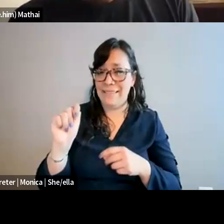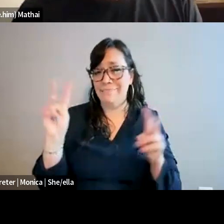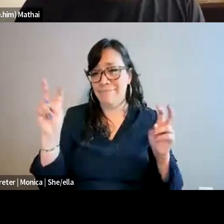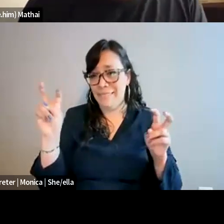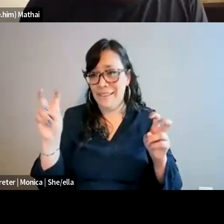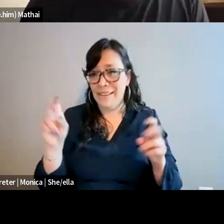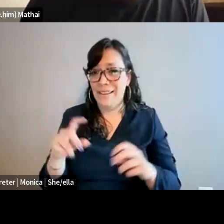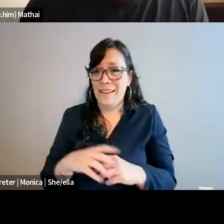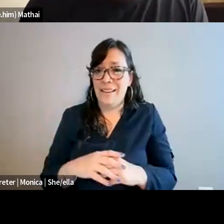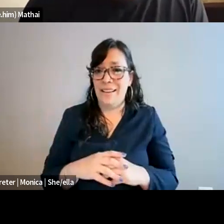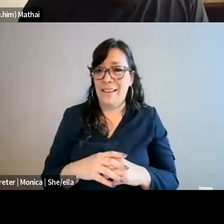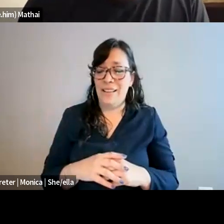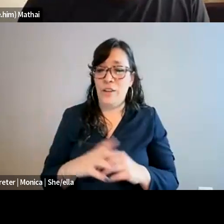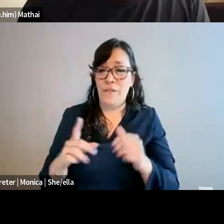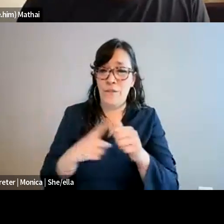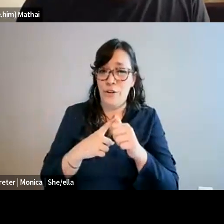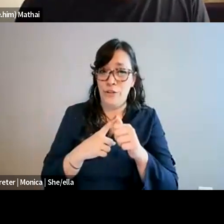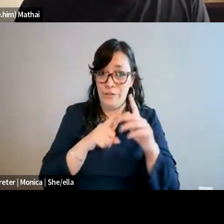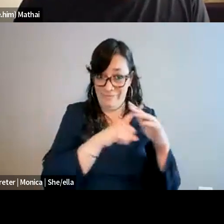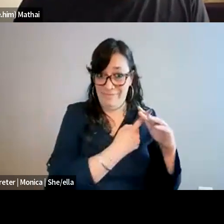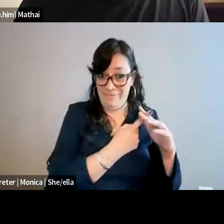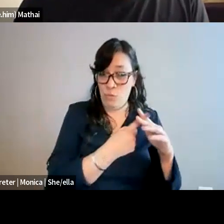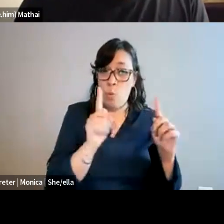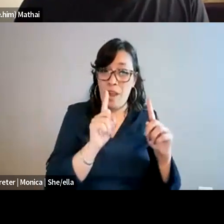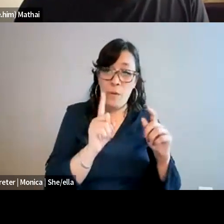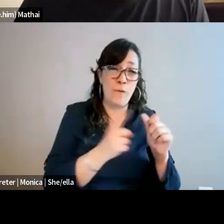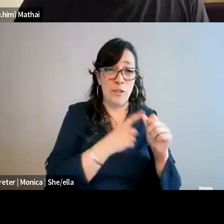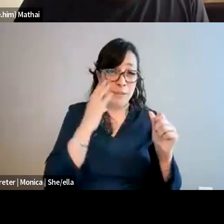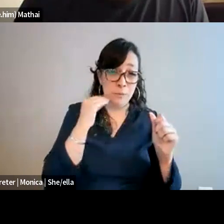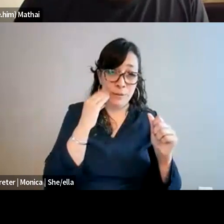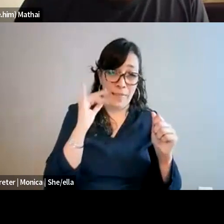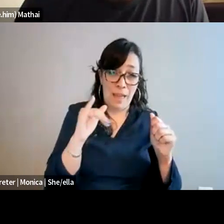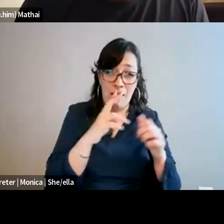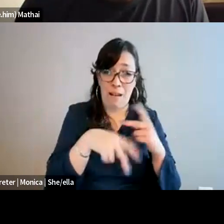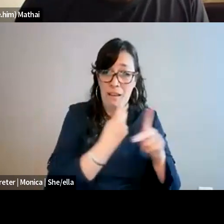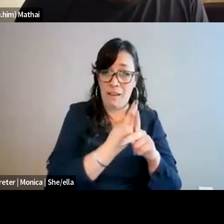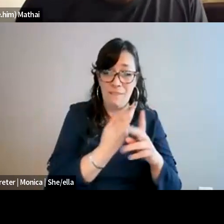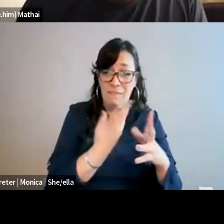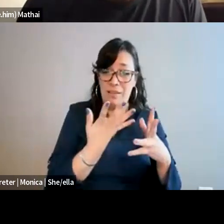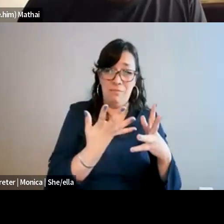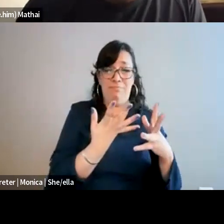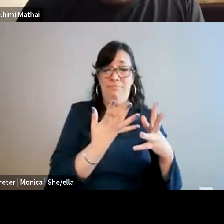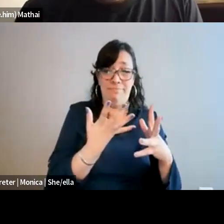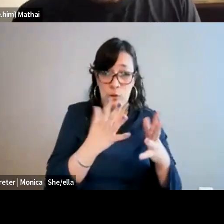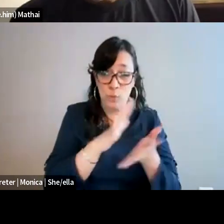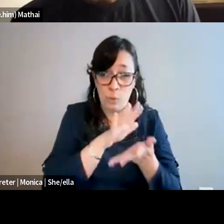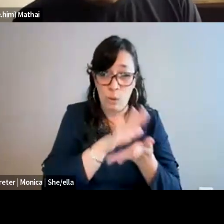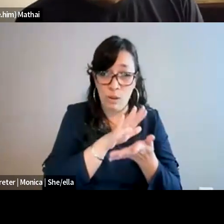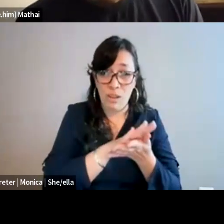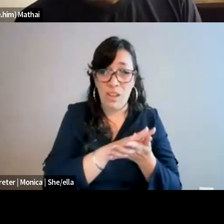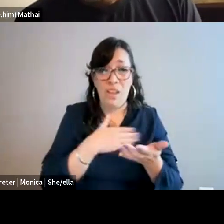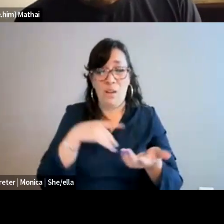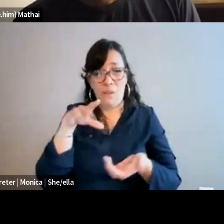the first entryway is usually through schools. We find that there is just this disparate